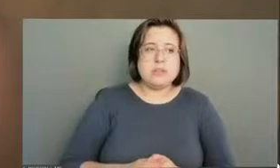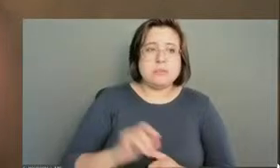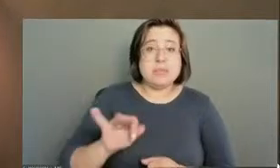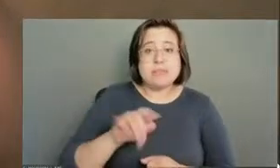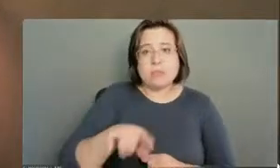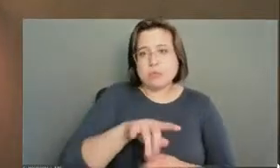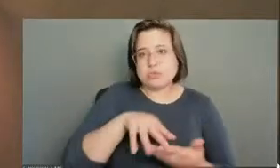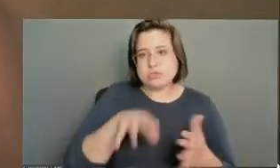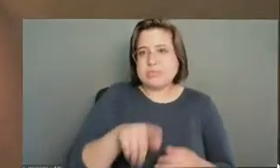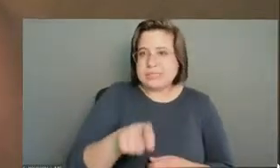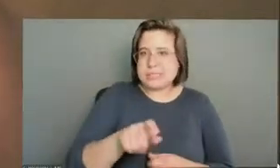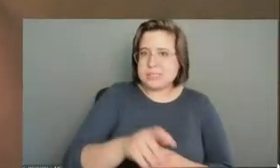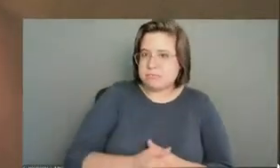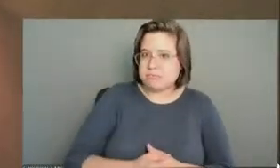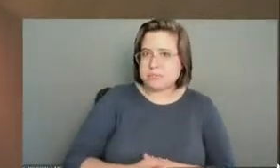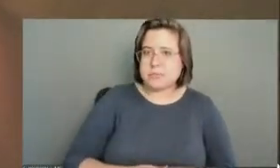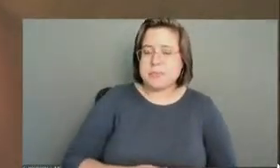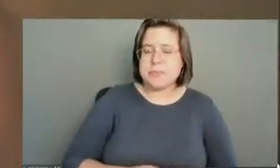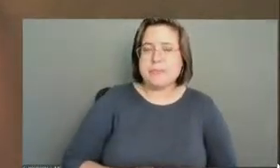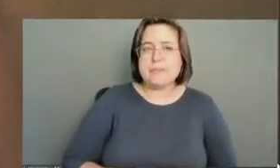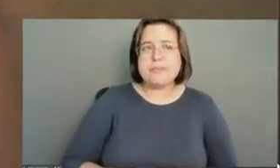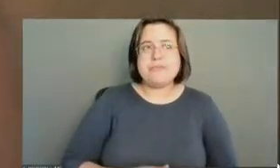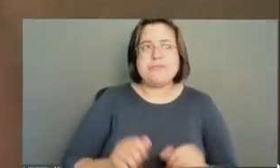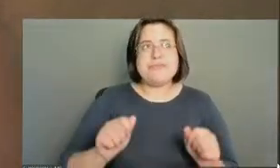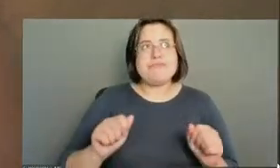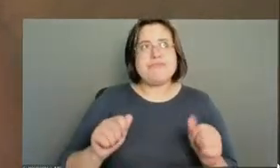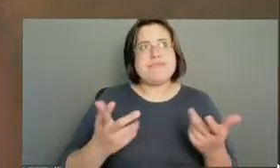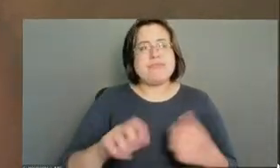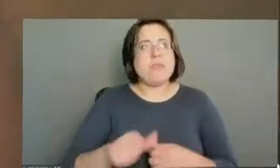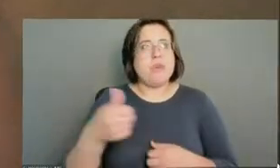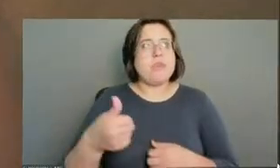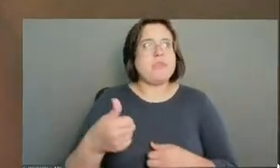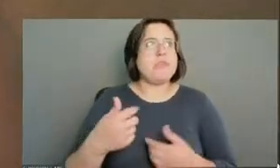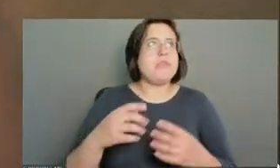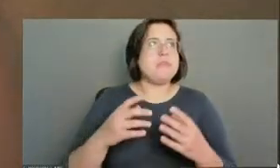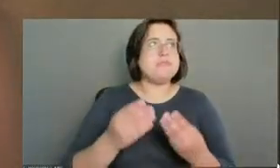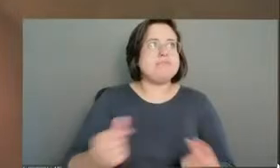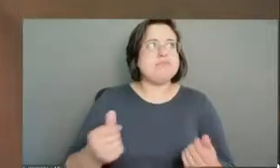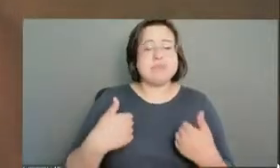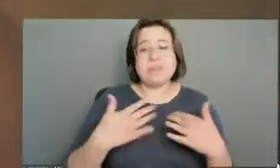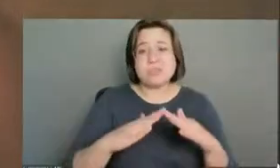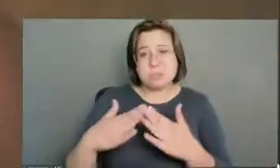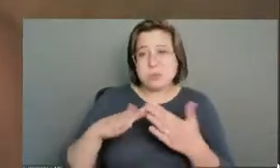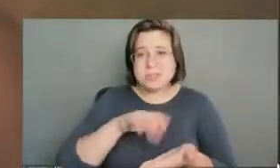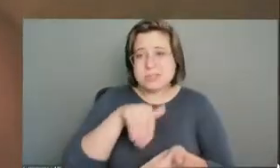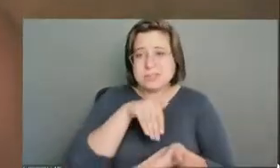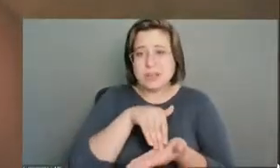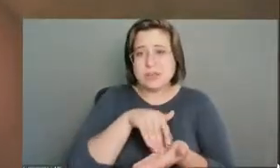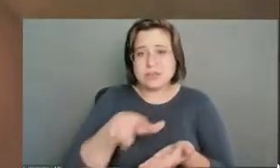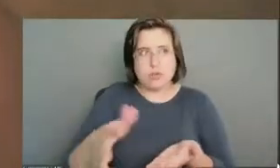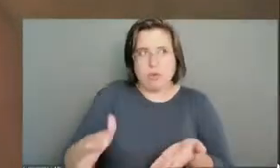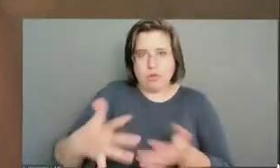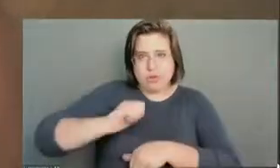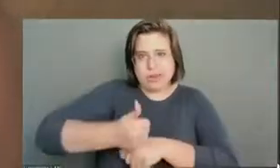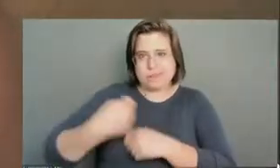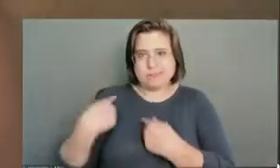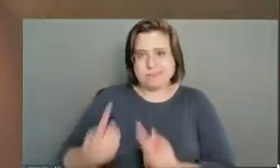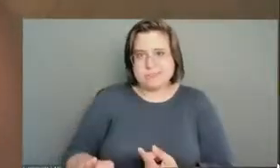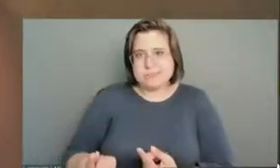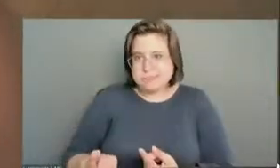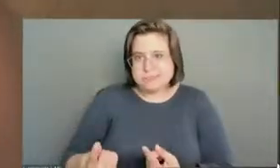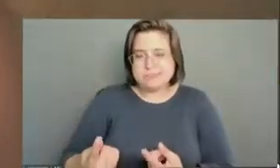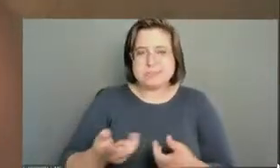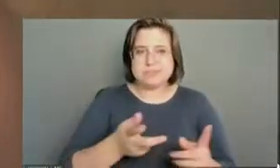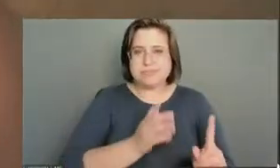that. You can have community centers where they go to that are already established. And because